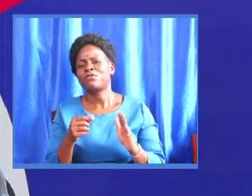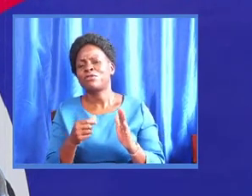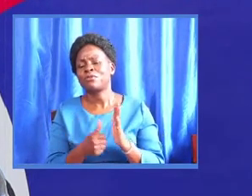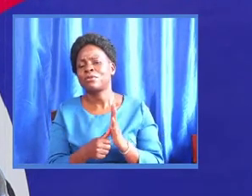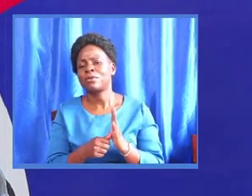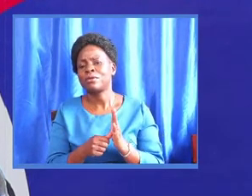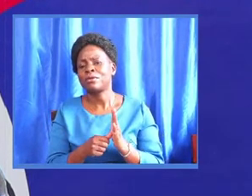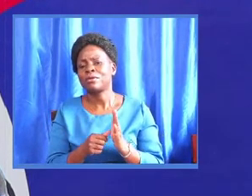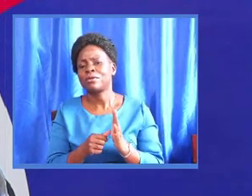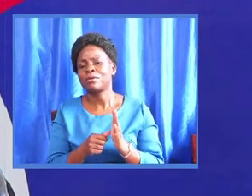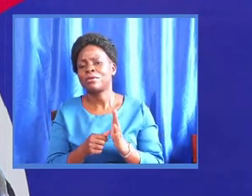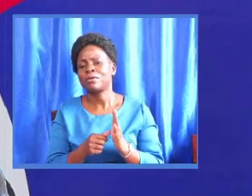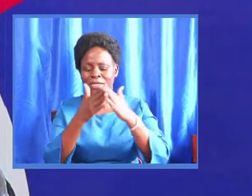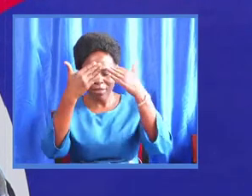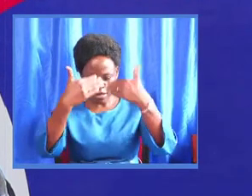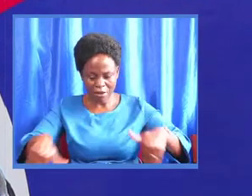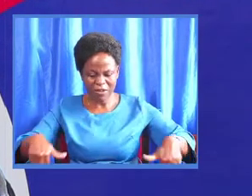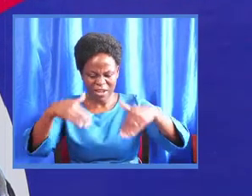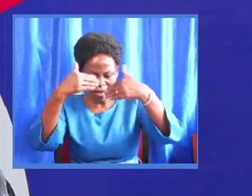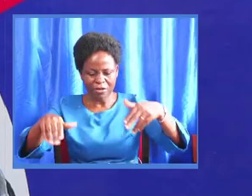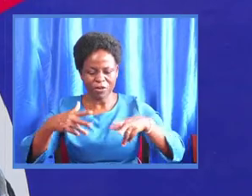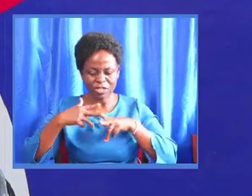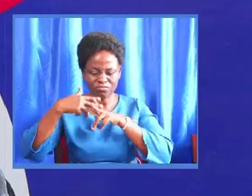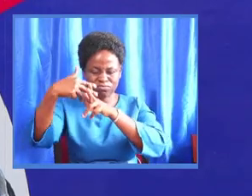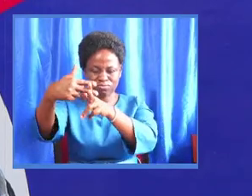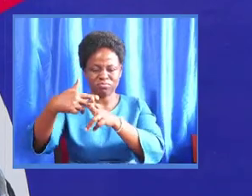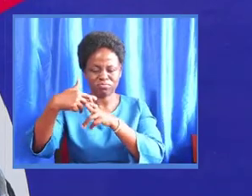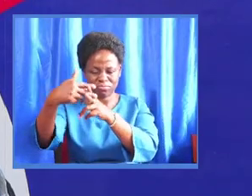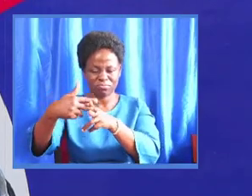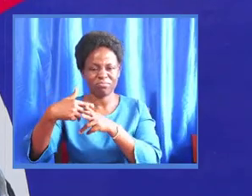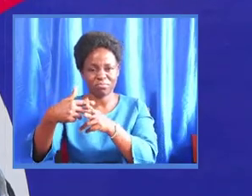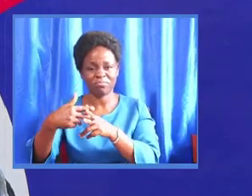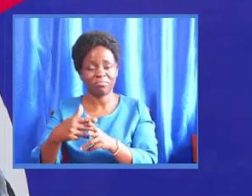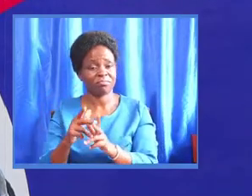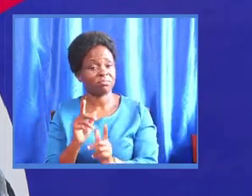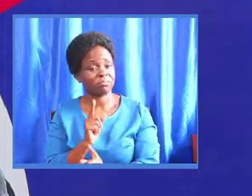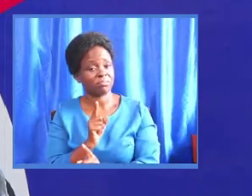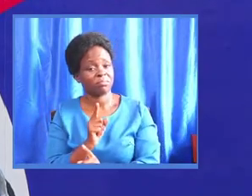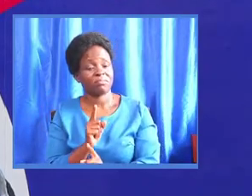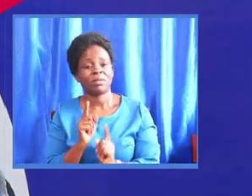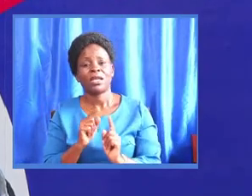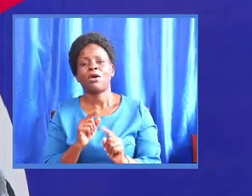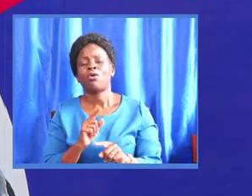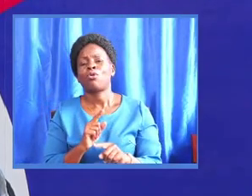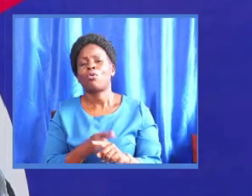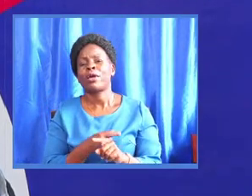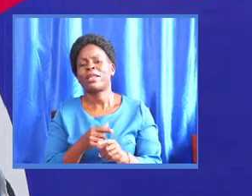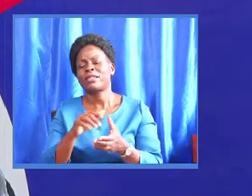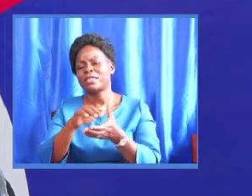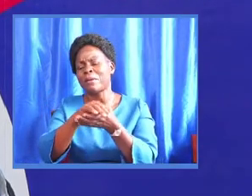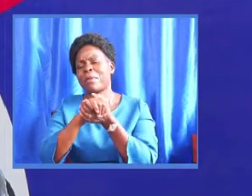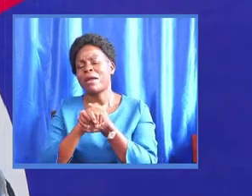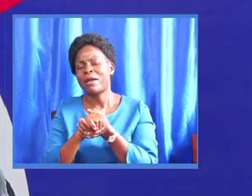is please avoid borrowing. Now, when there's a couple who are